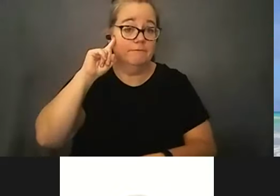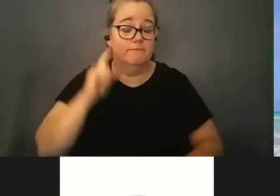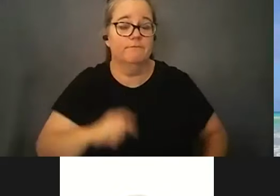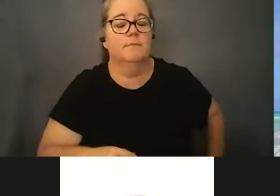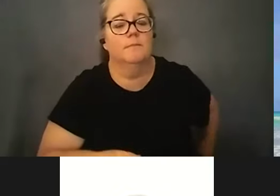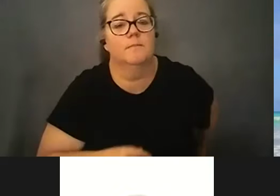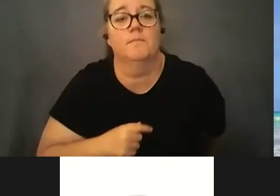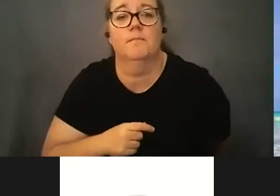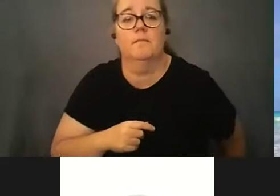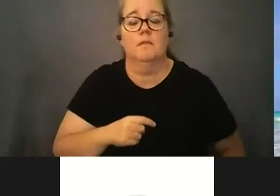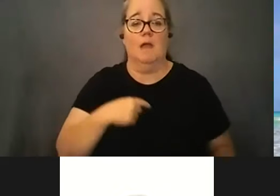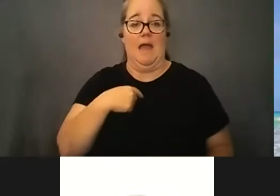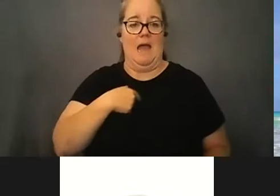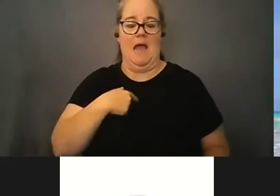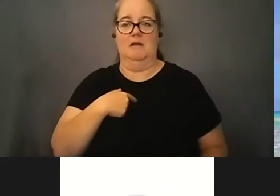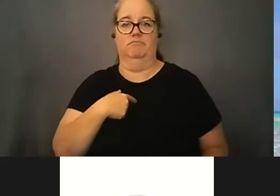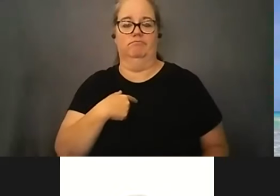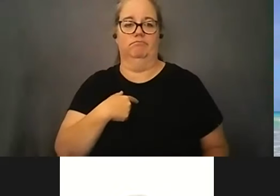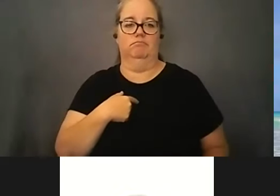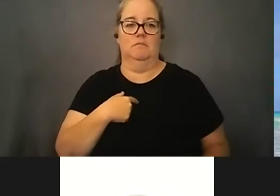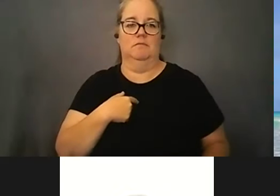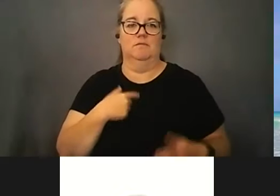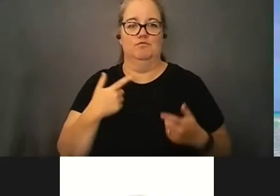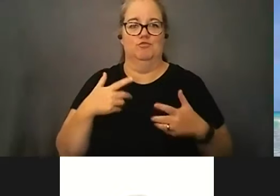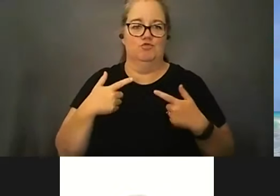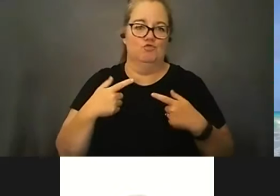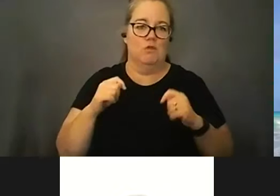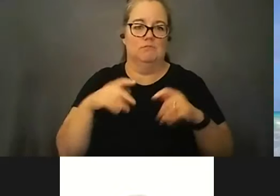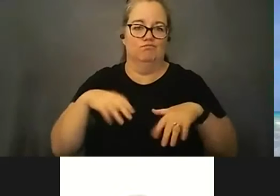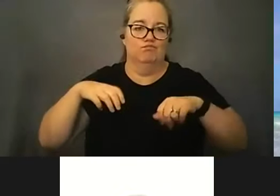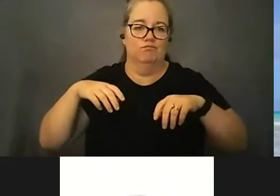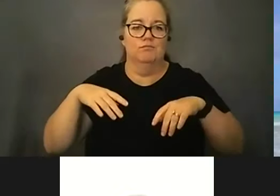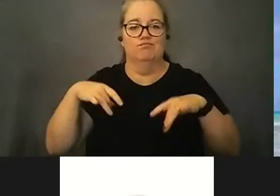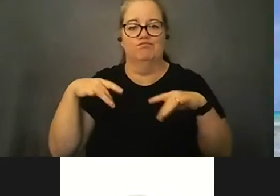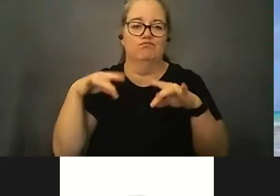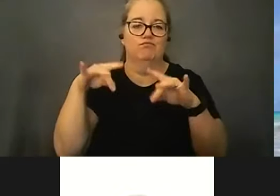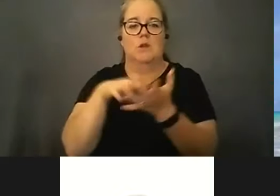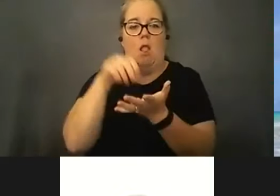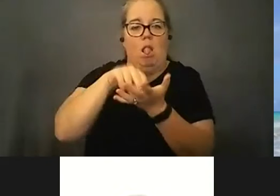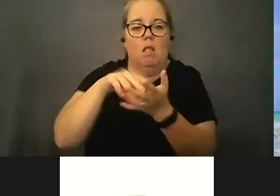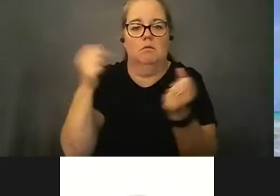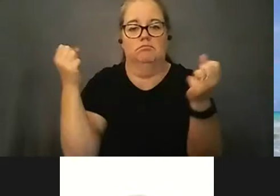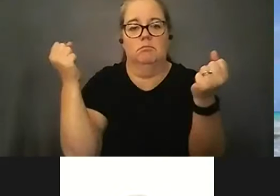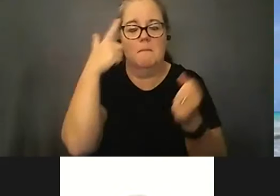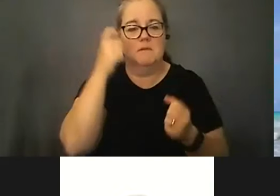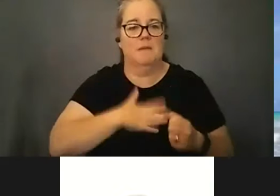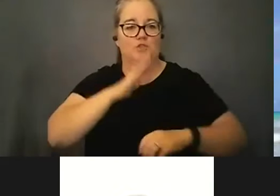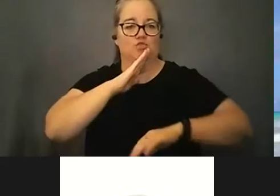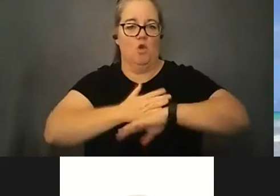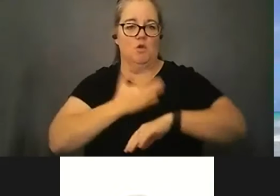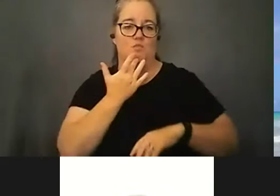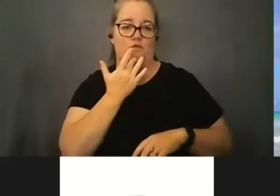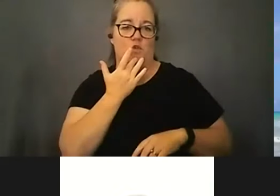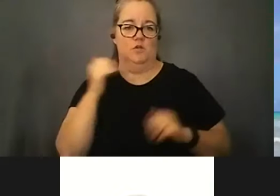And so I have been trying to learn sign because she prefers ASL